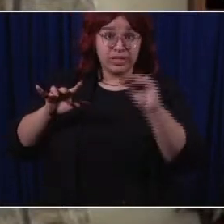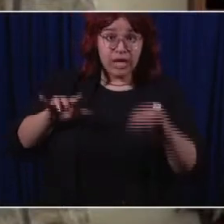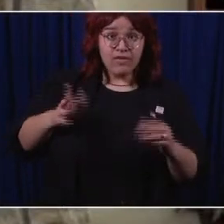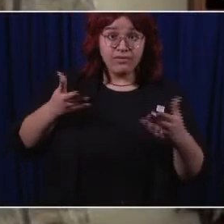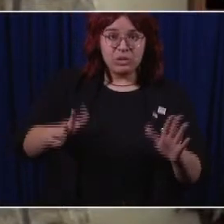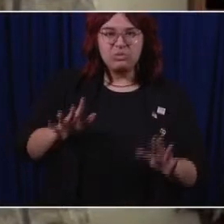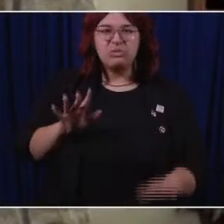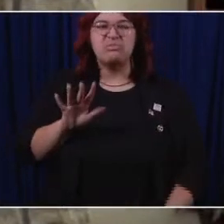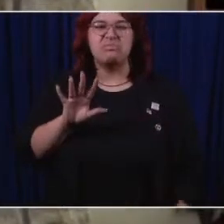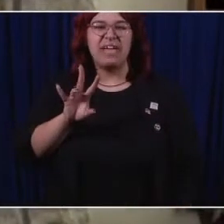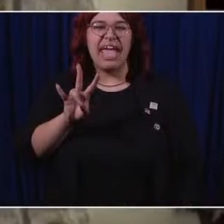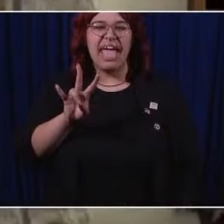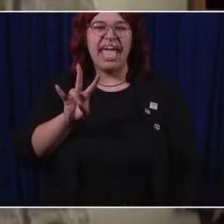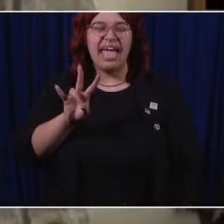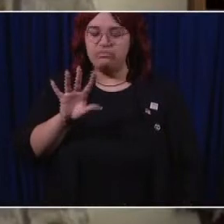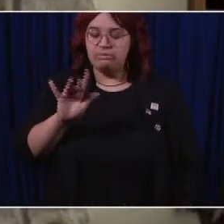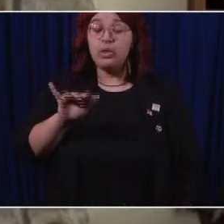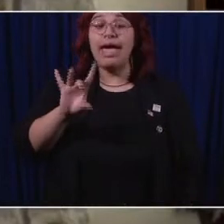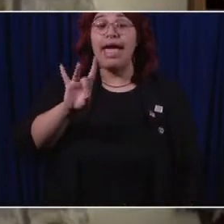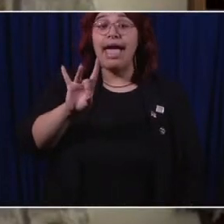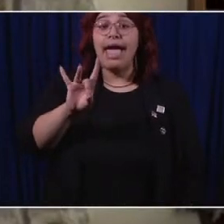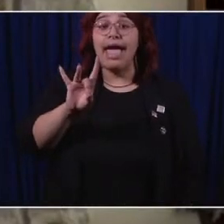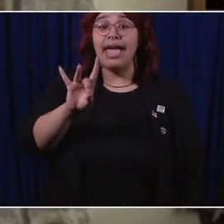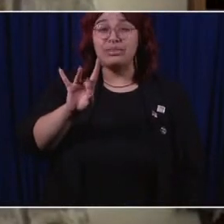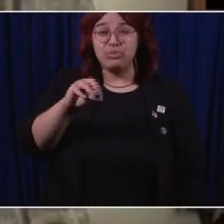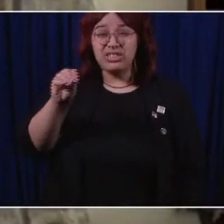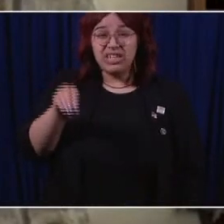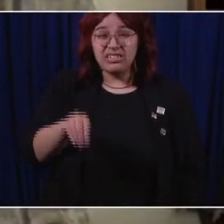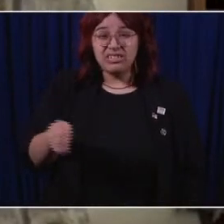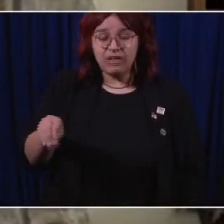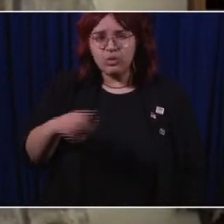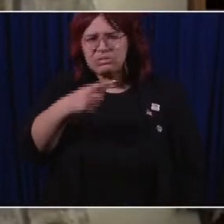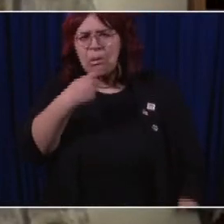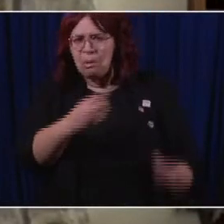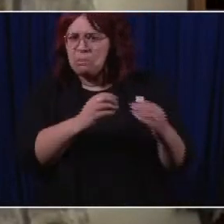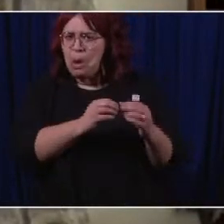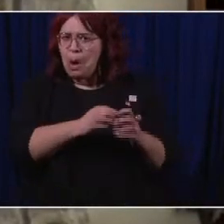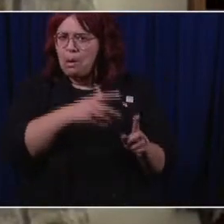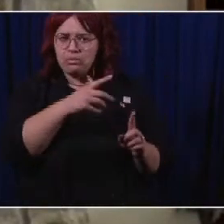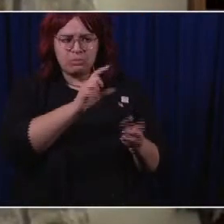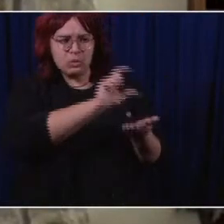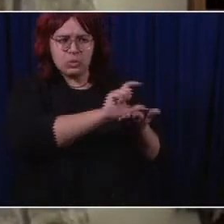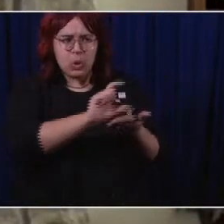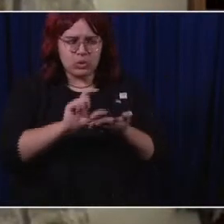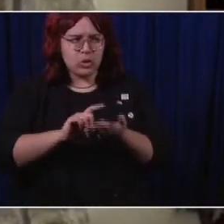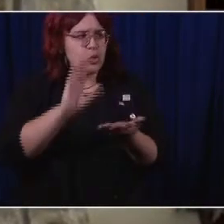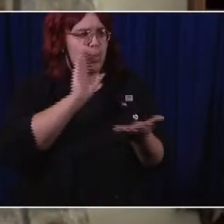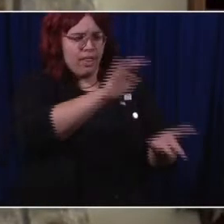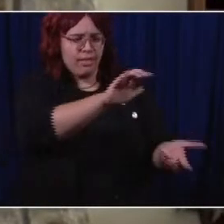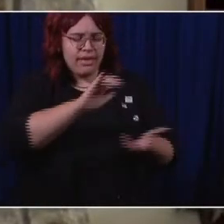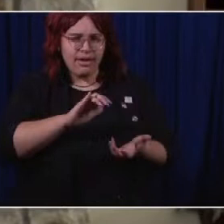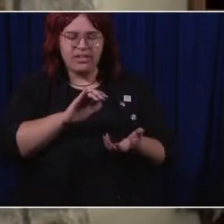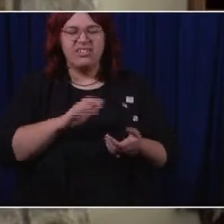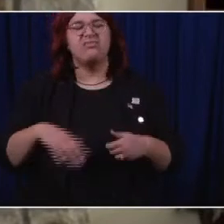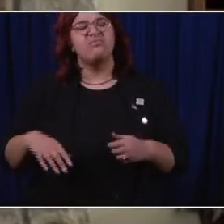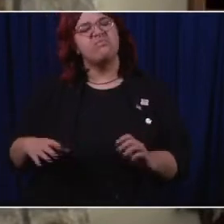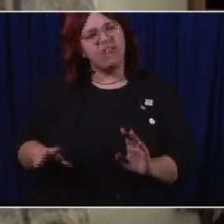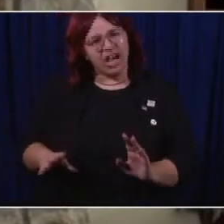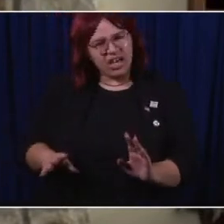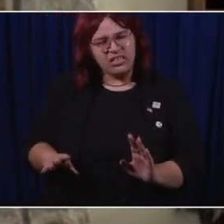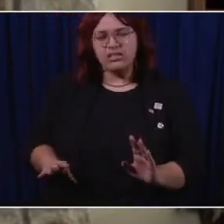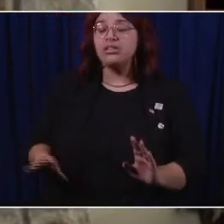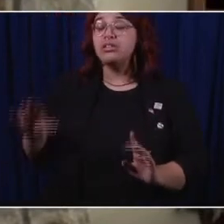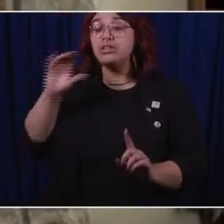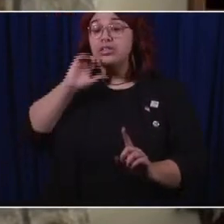more doses are coming, but when can you realistically expect, given the backup of seniors, to